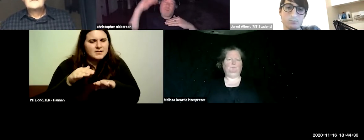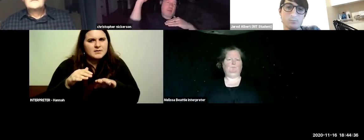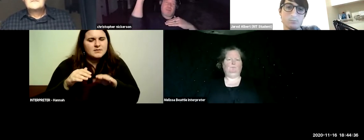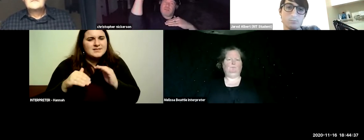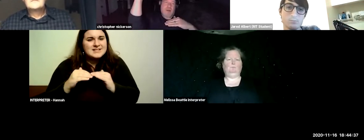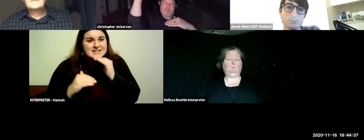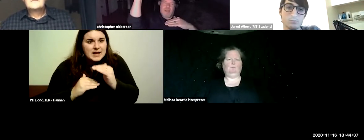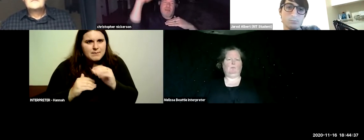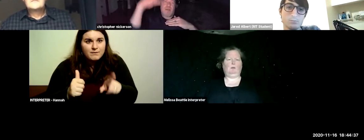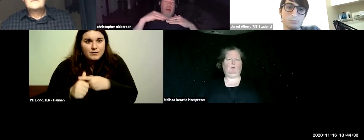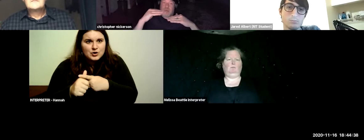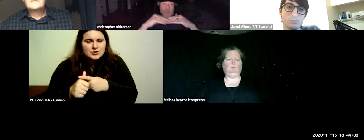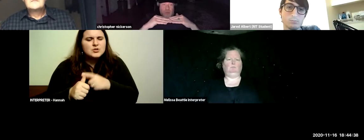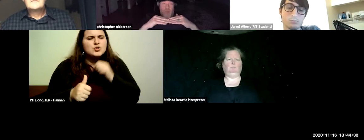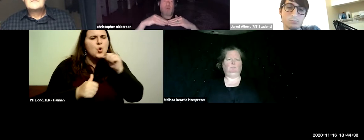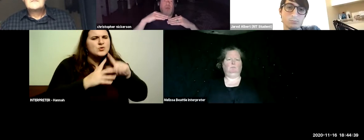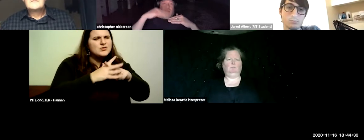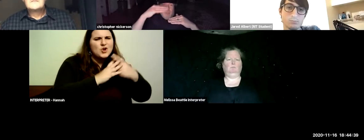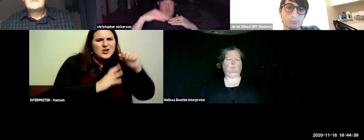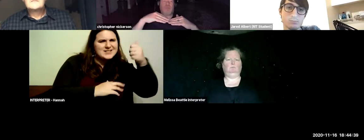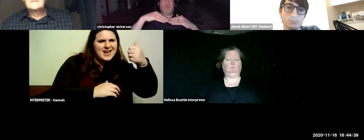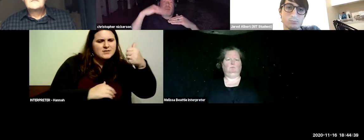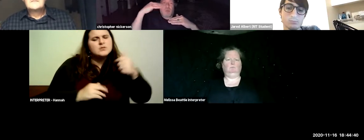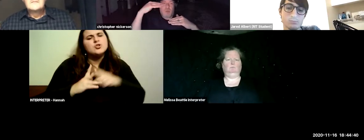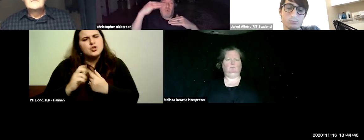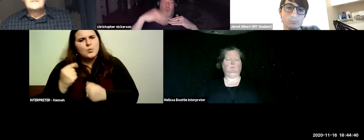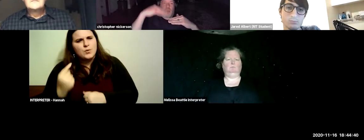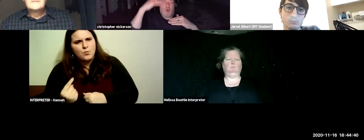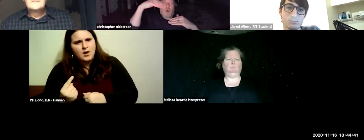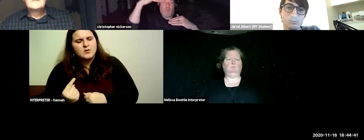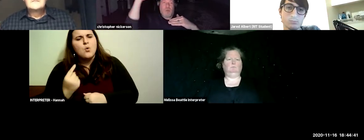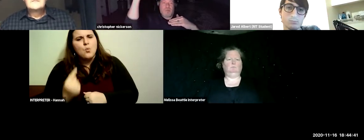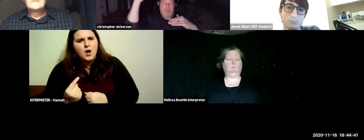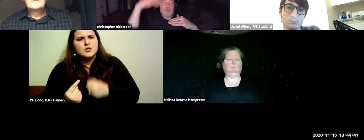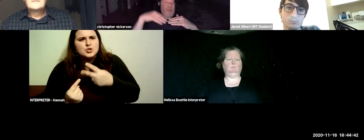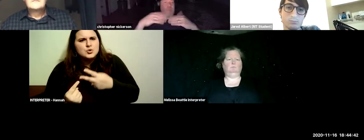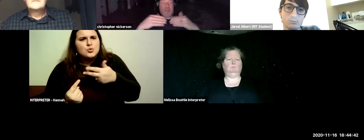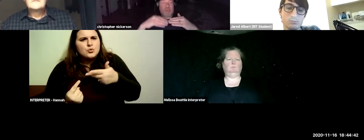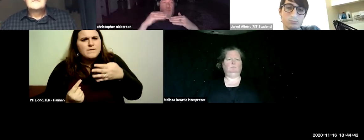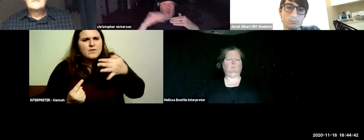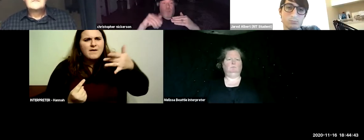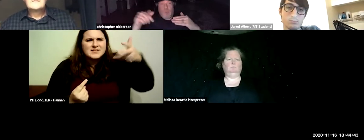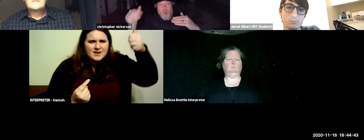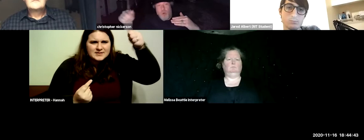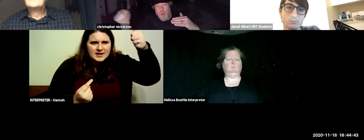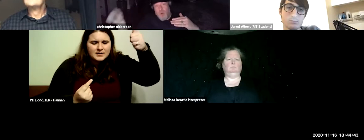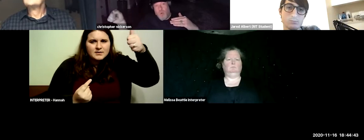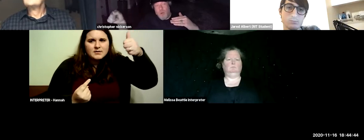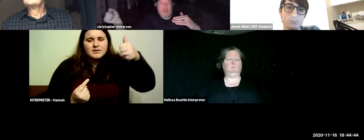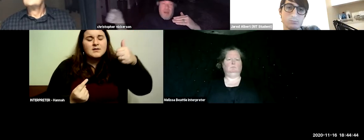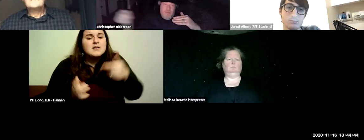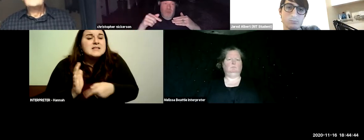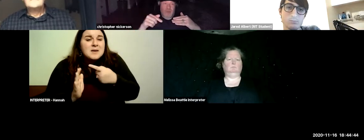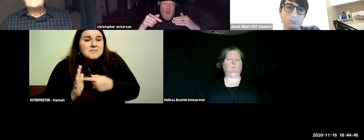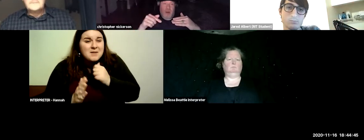from there. So I'm not going to start at 10. I'm going to start at one and I'm going to assume that I'm going to go one all the way to 10. Maybe it's